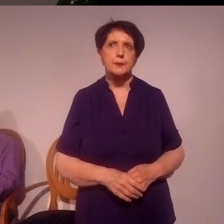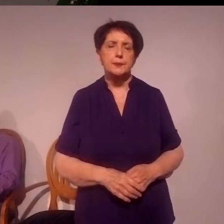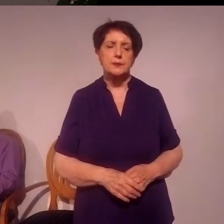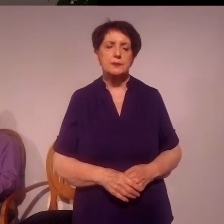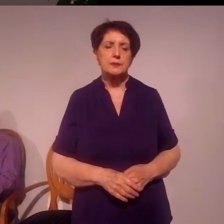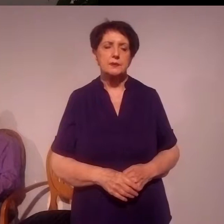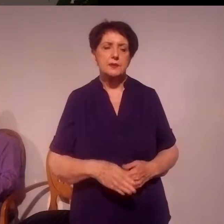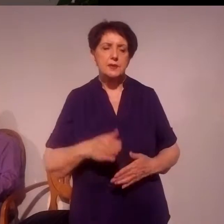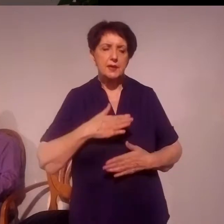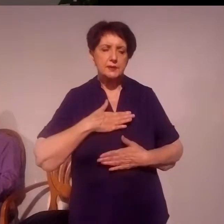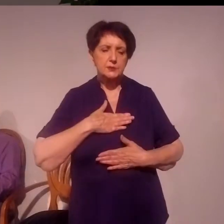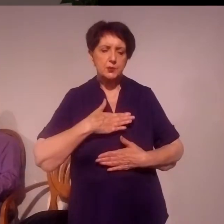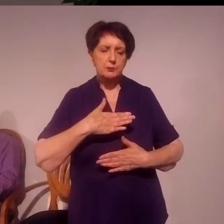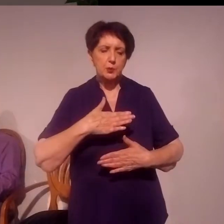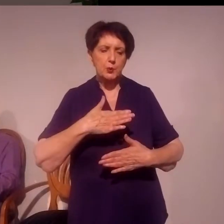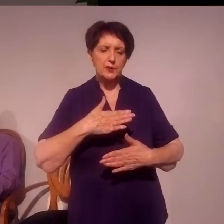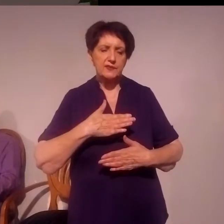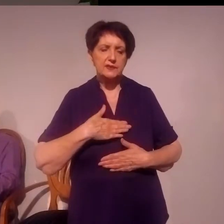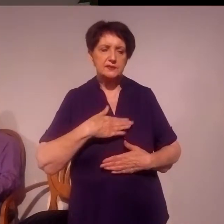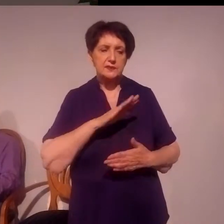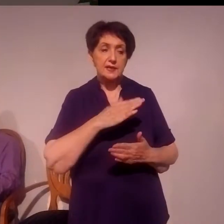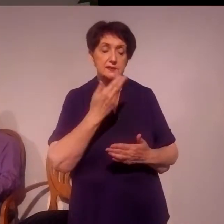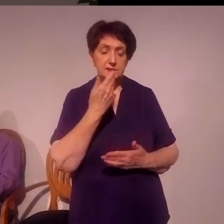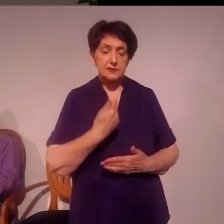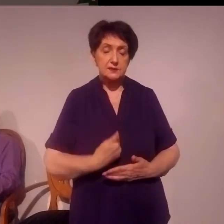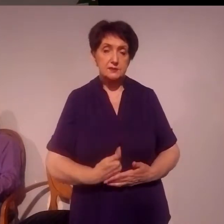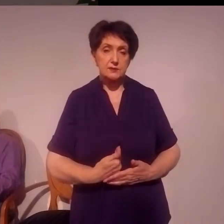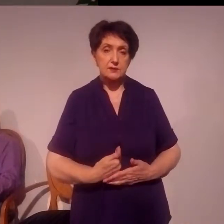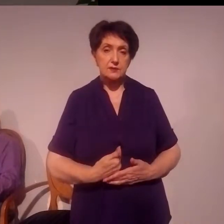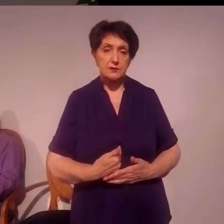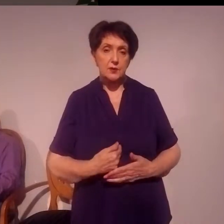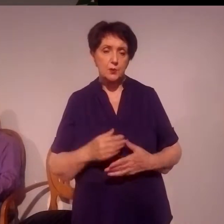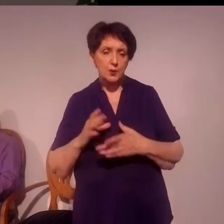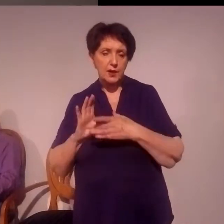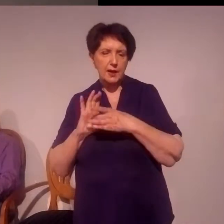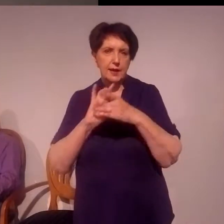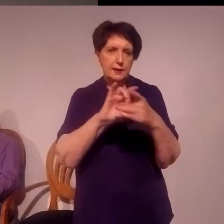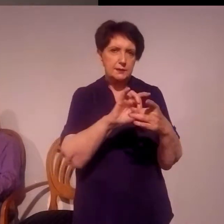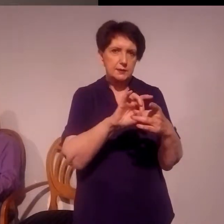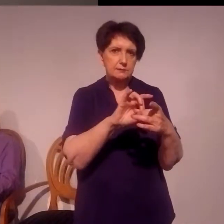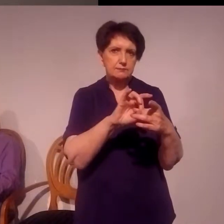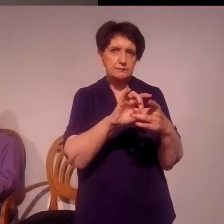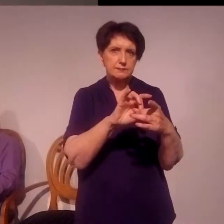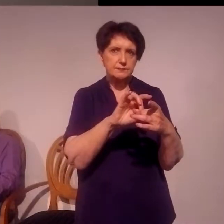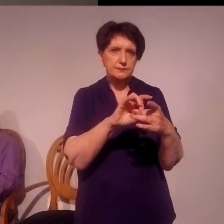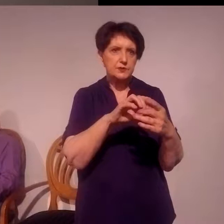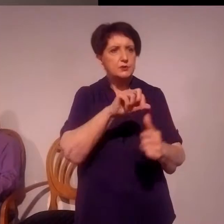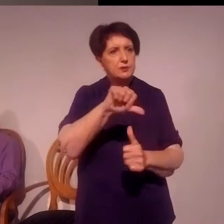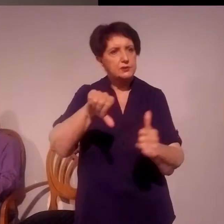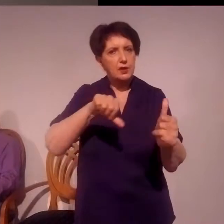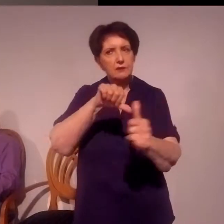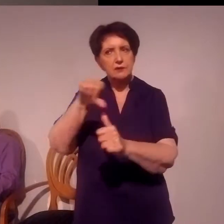And as we breathe into that center, we breathe into that which connects us to each other,